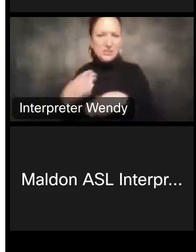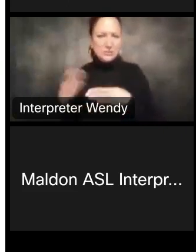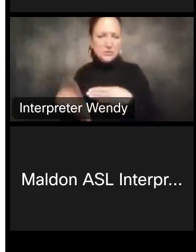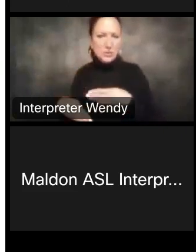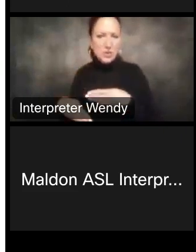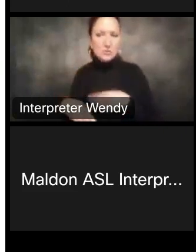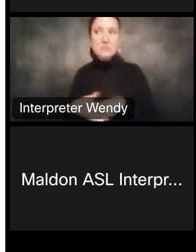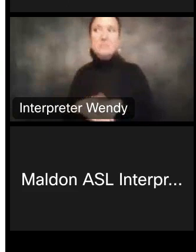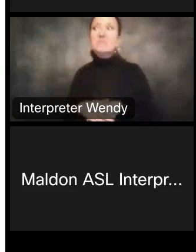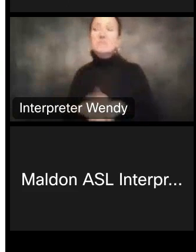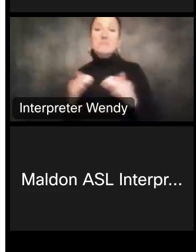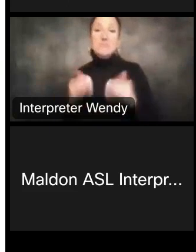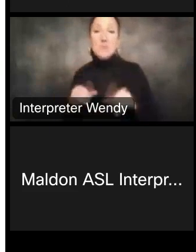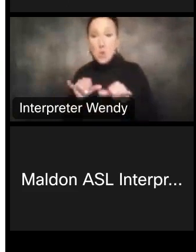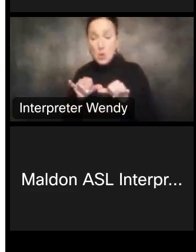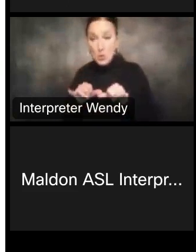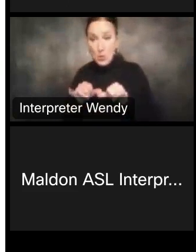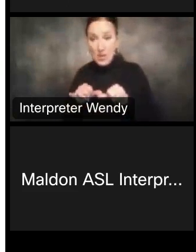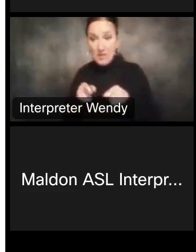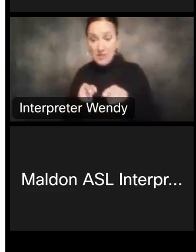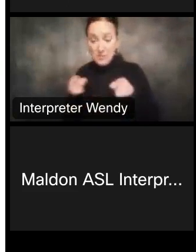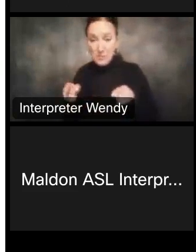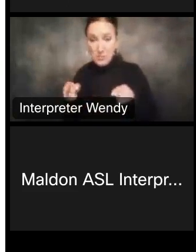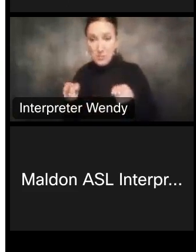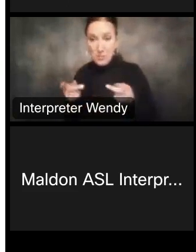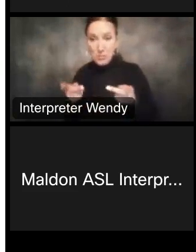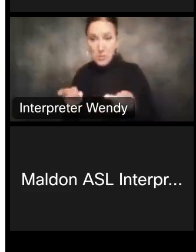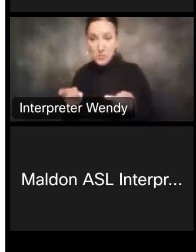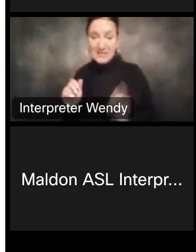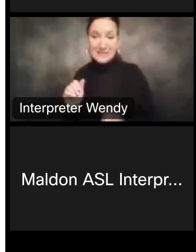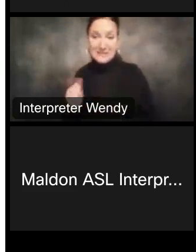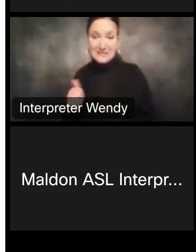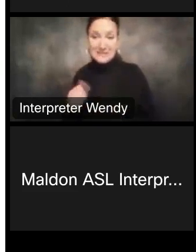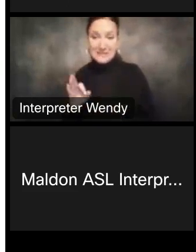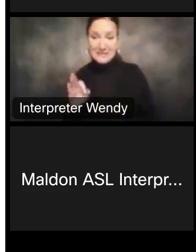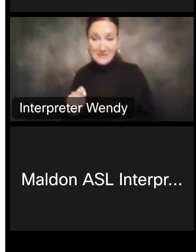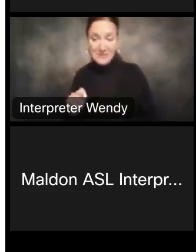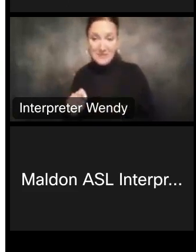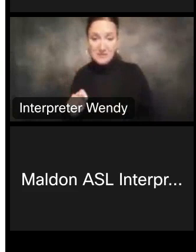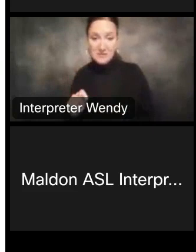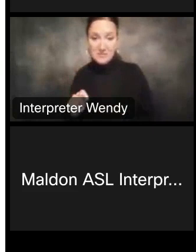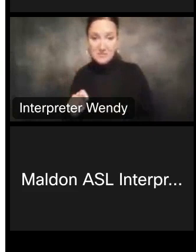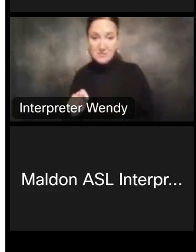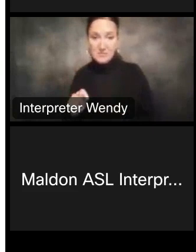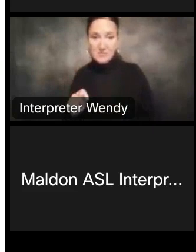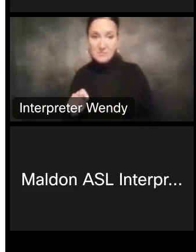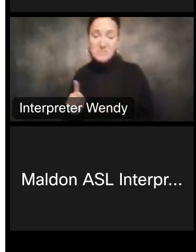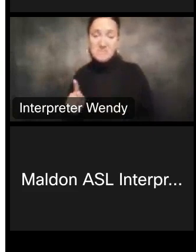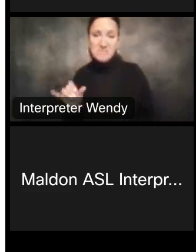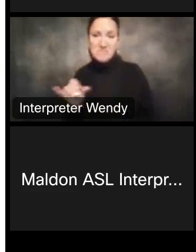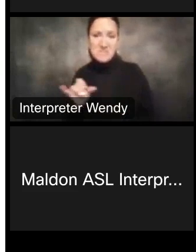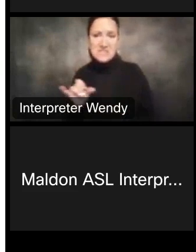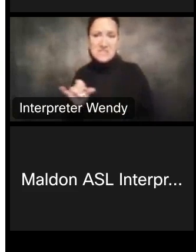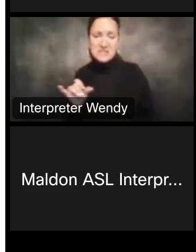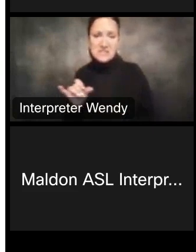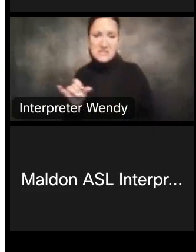In terms of the width of what we're proposing here, 10 feet, it is very similar to what